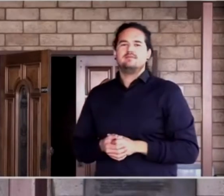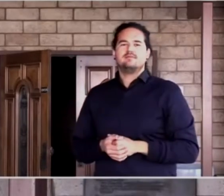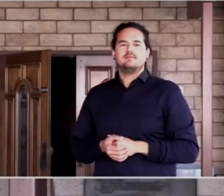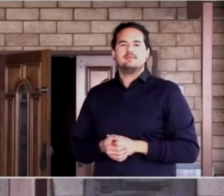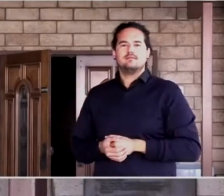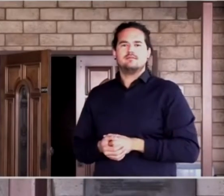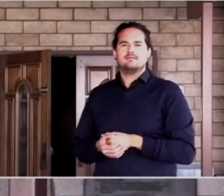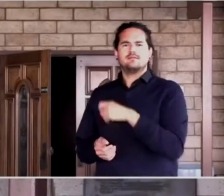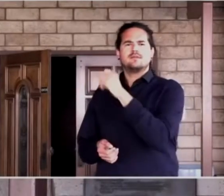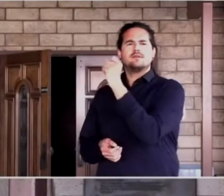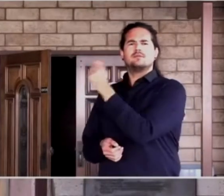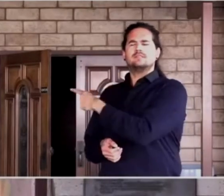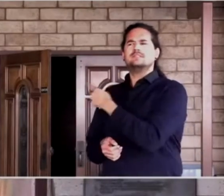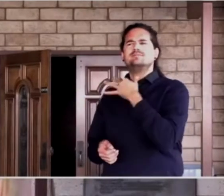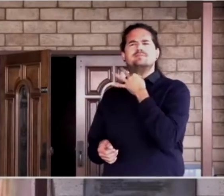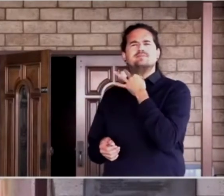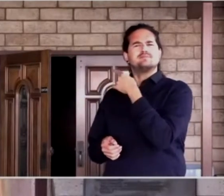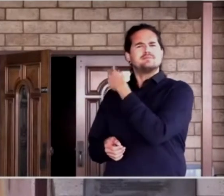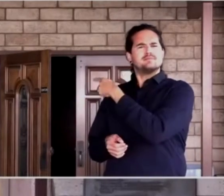Doctor, can you talk a little bit about